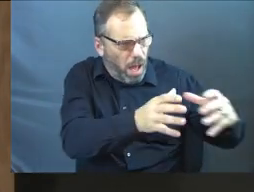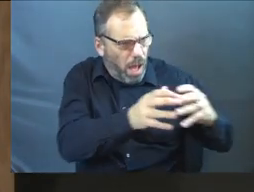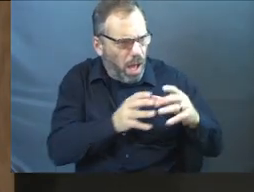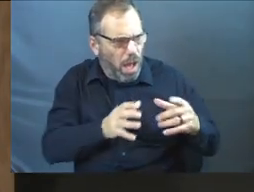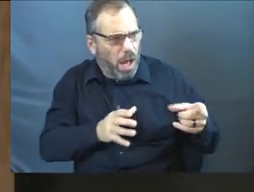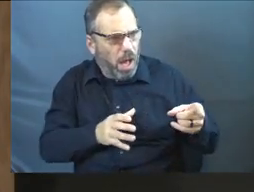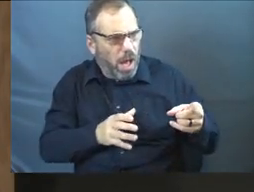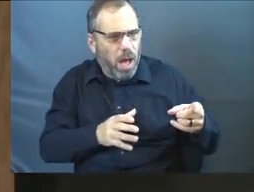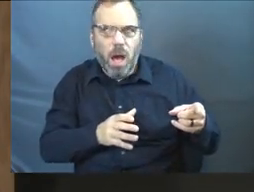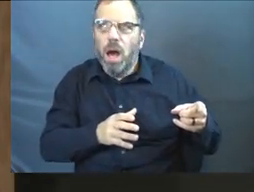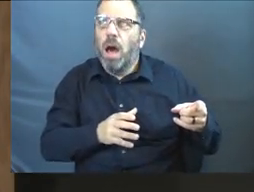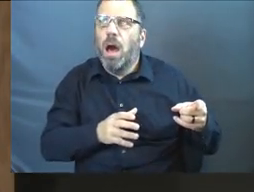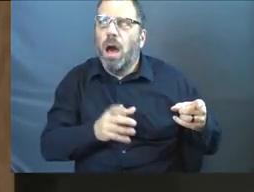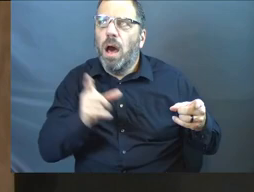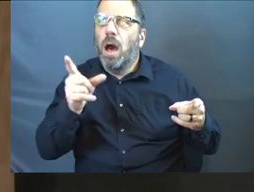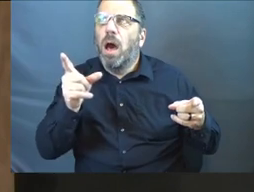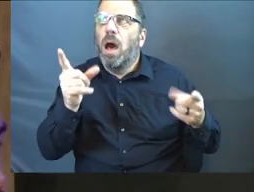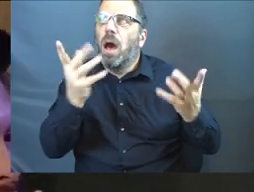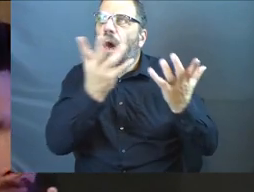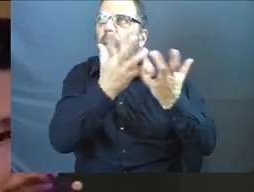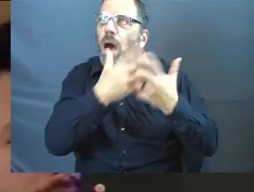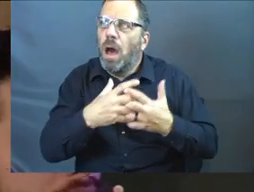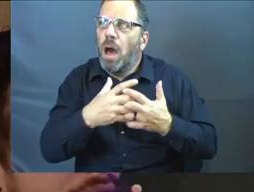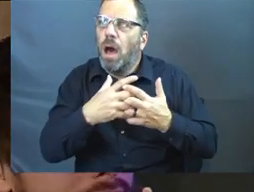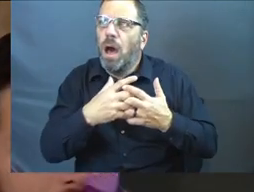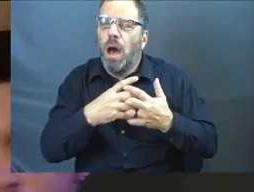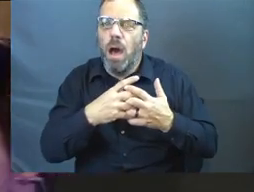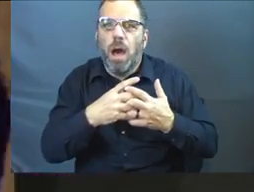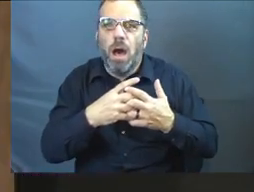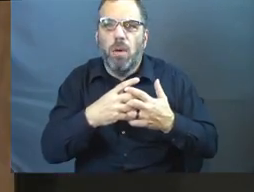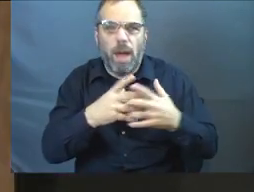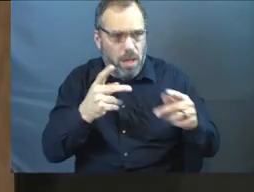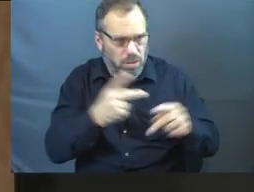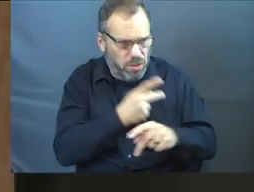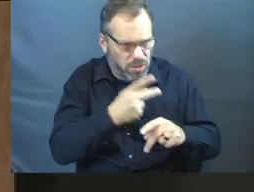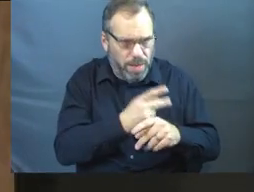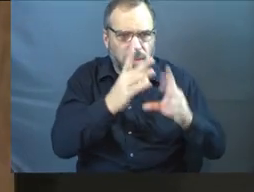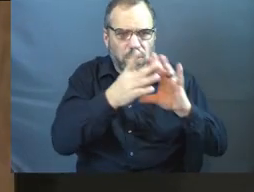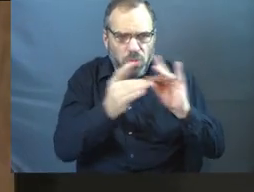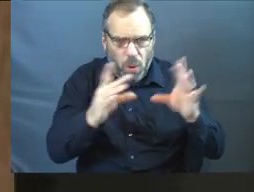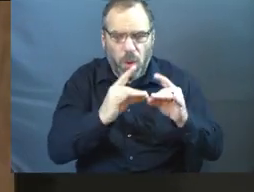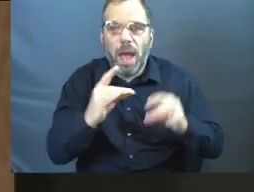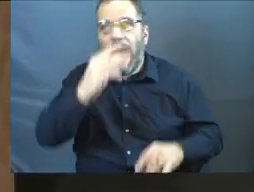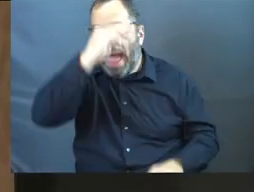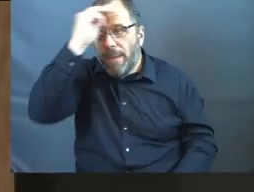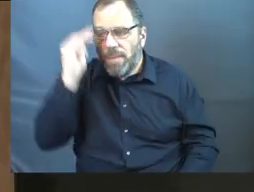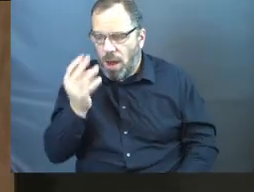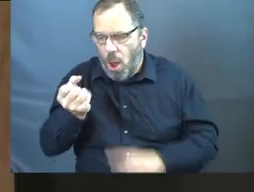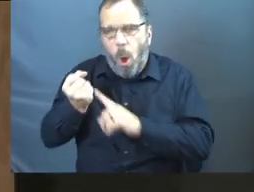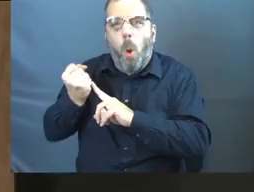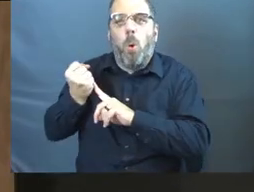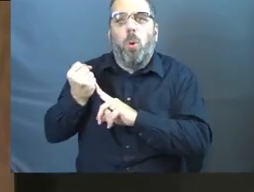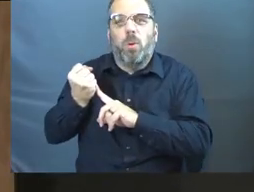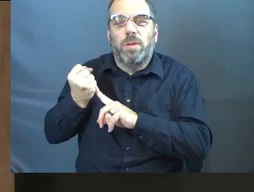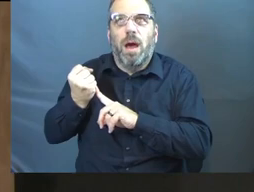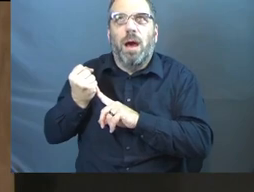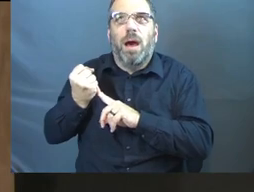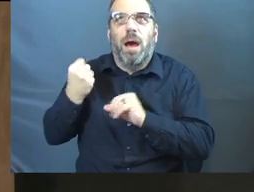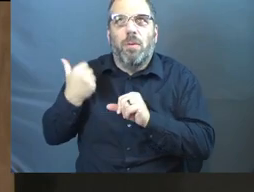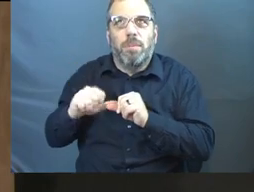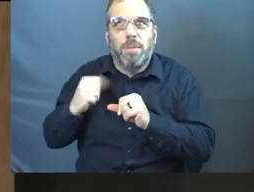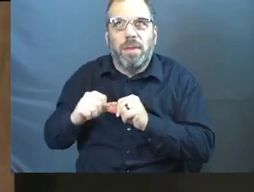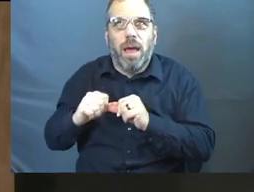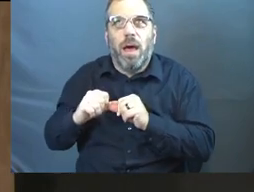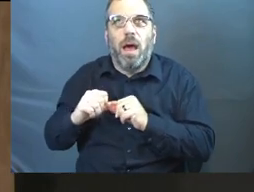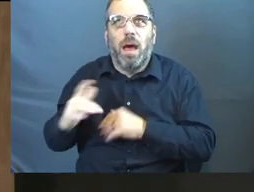way. And it was all happening the way that he wanted to, that he planned for it to happen. The shepherds were able to share that, and Mary was able to hold on to those things, bring them close